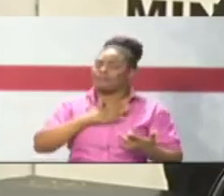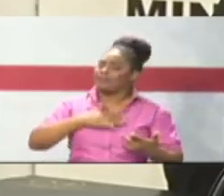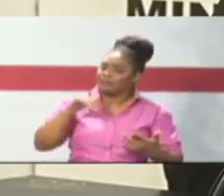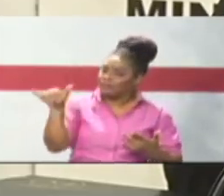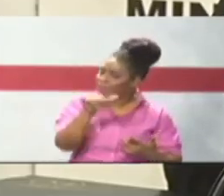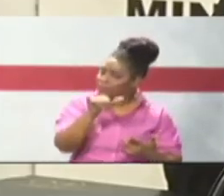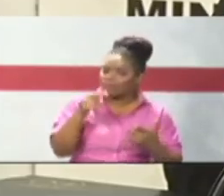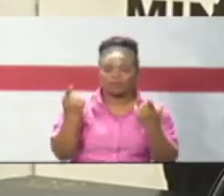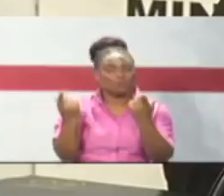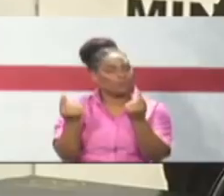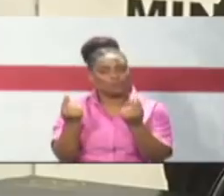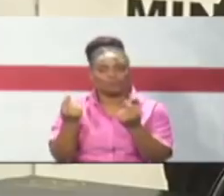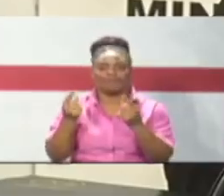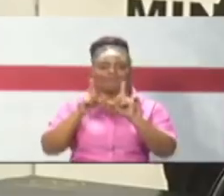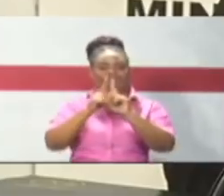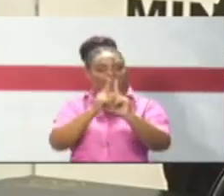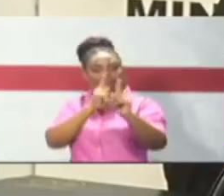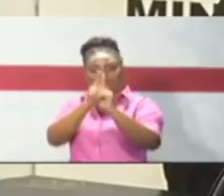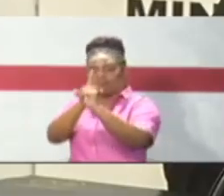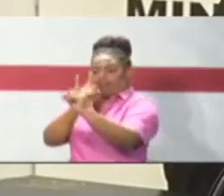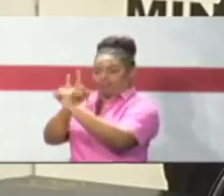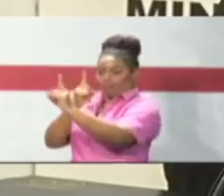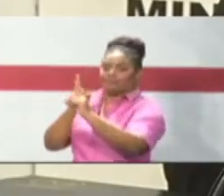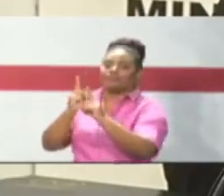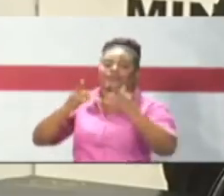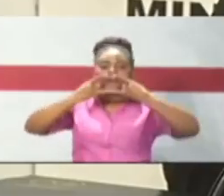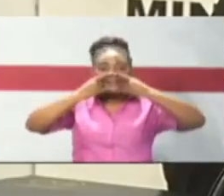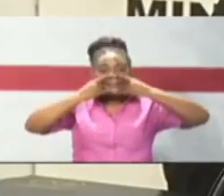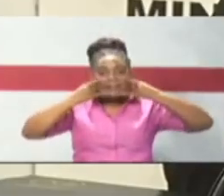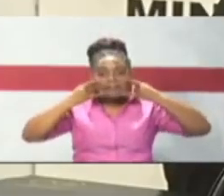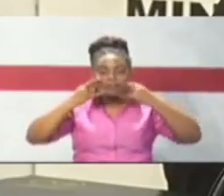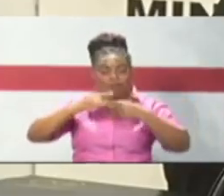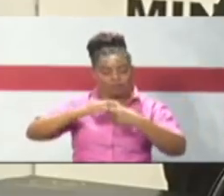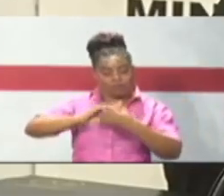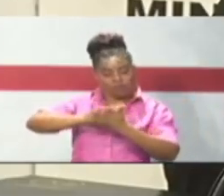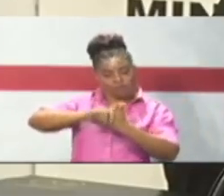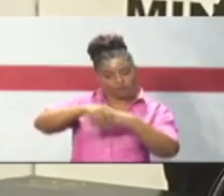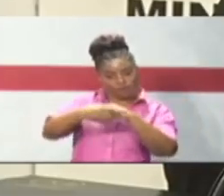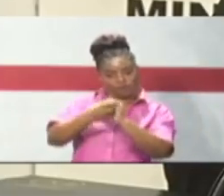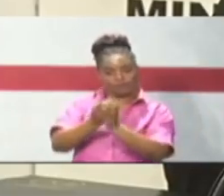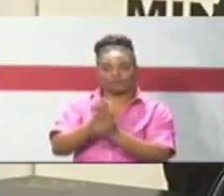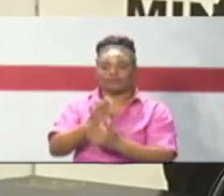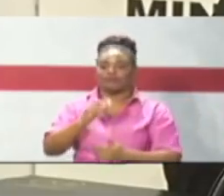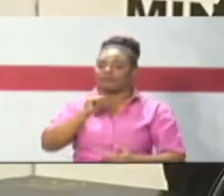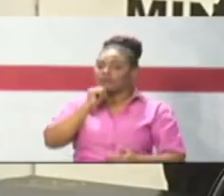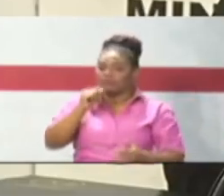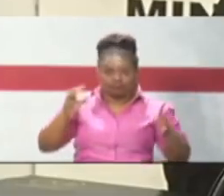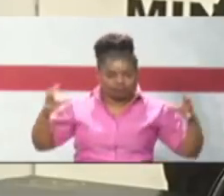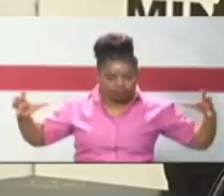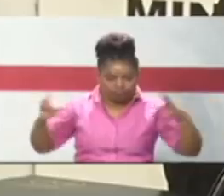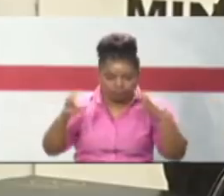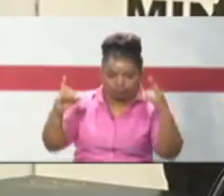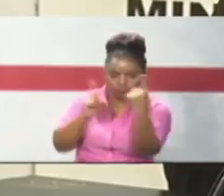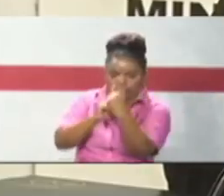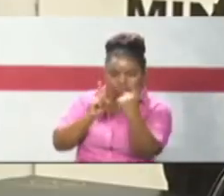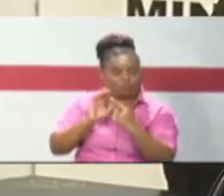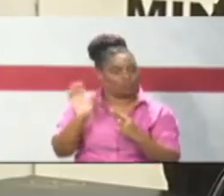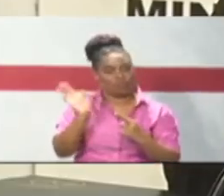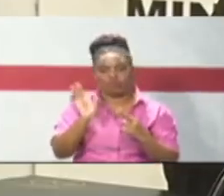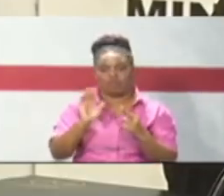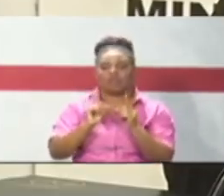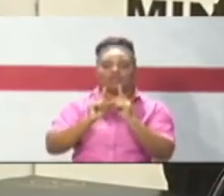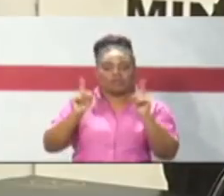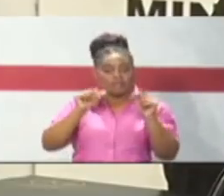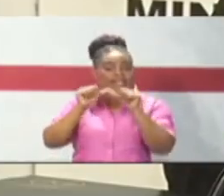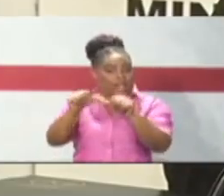physical distancing, the wearing of the masks, the hand hygiene, the avoiding places of gathering when you are ill, the adherence to all the other public